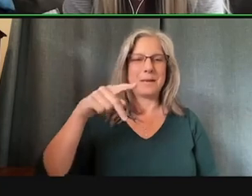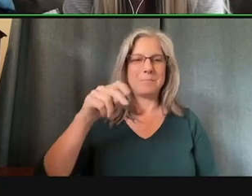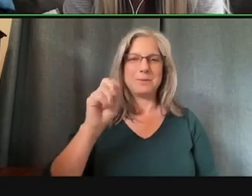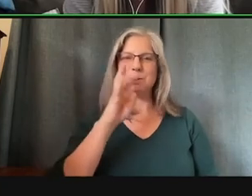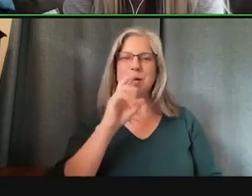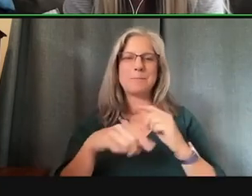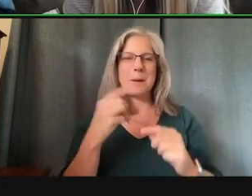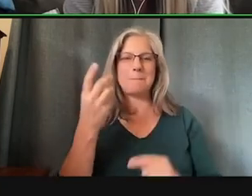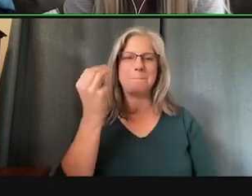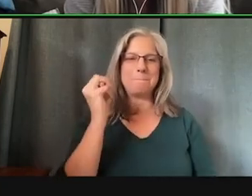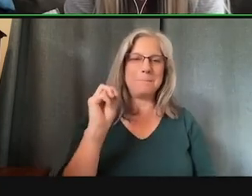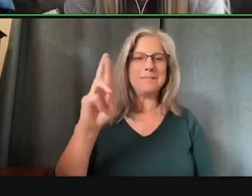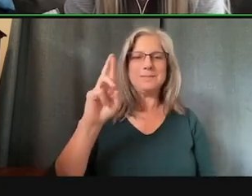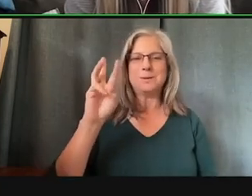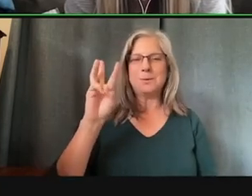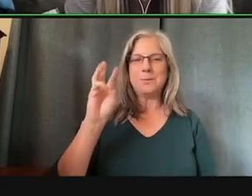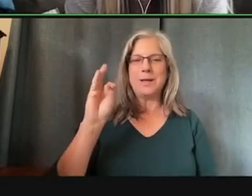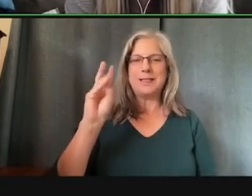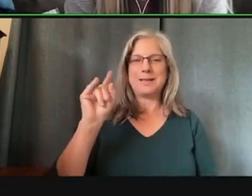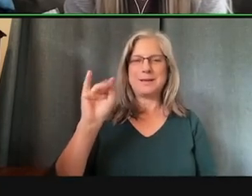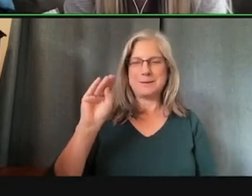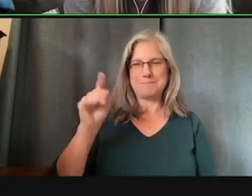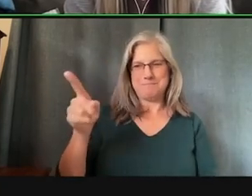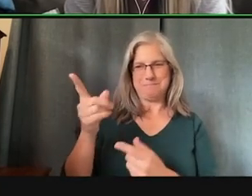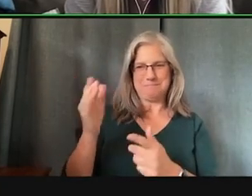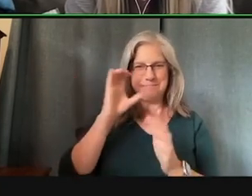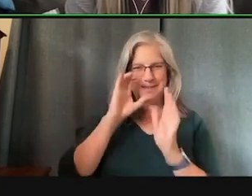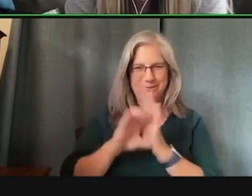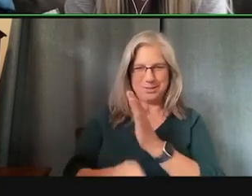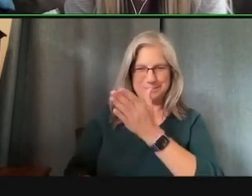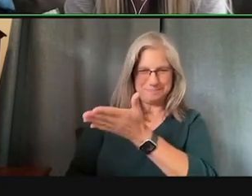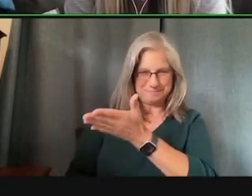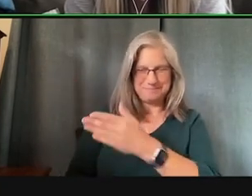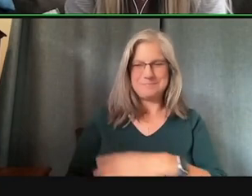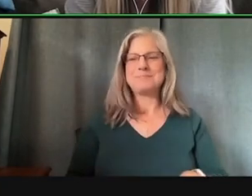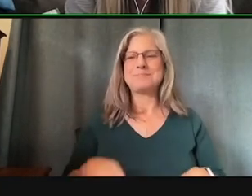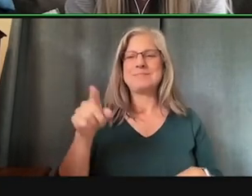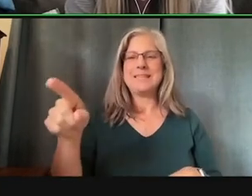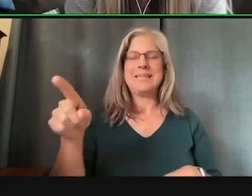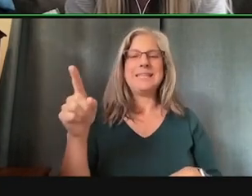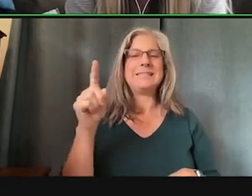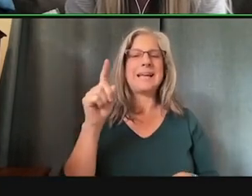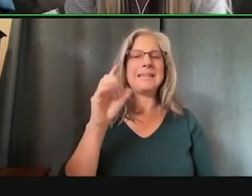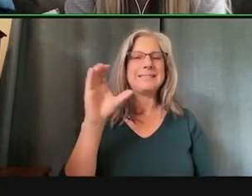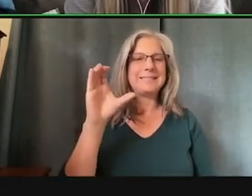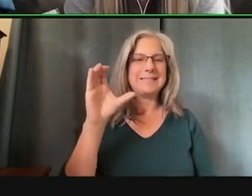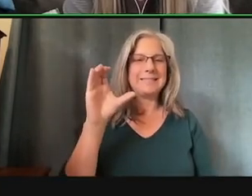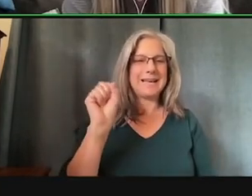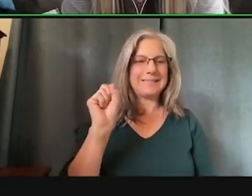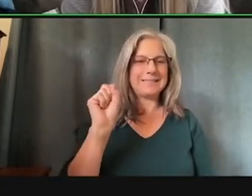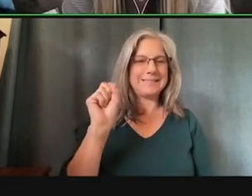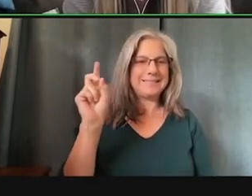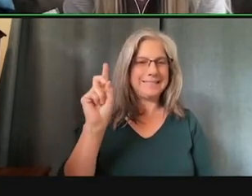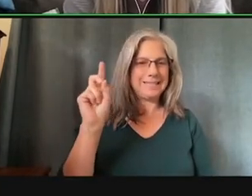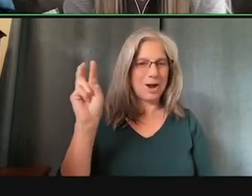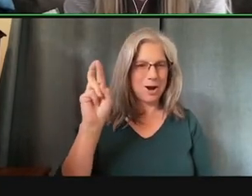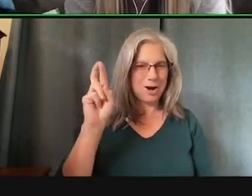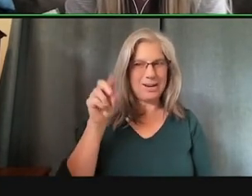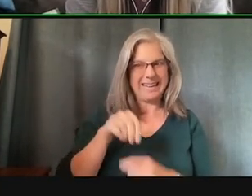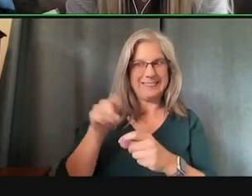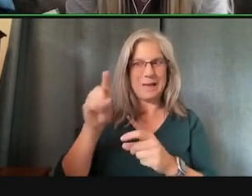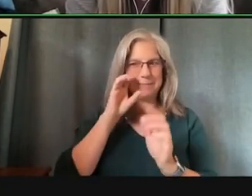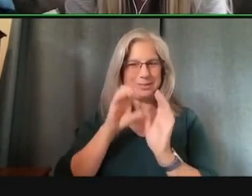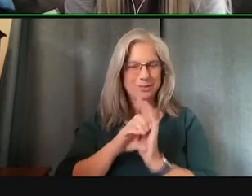who's pictured right here, he's actually at CSDR in this picture.